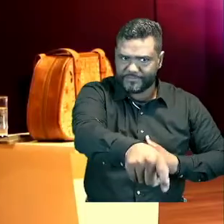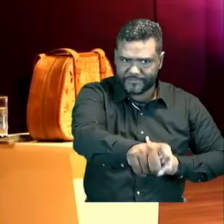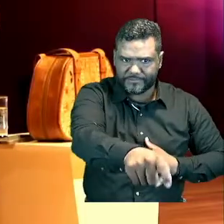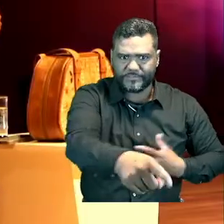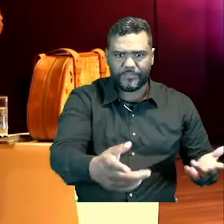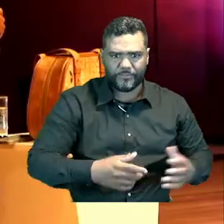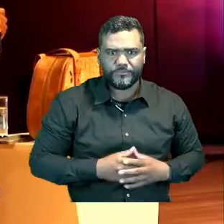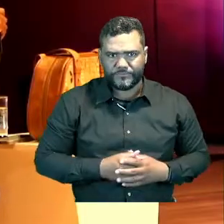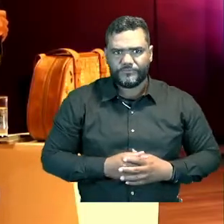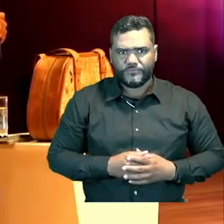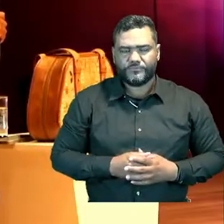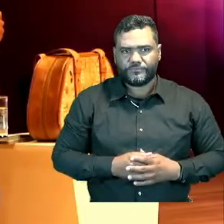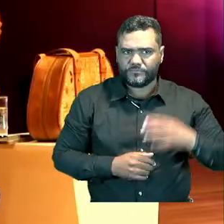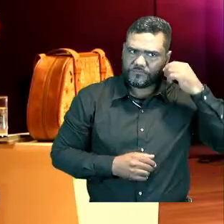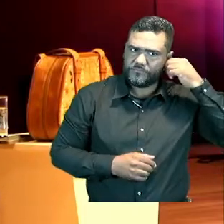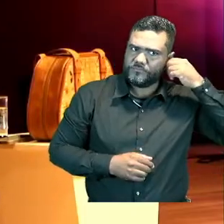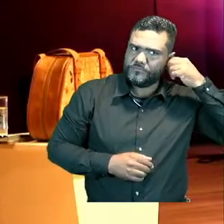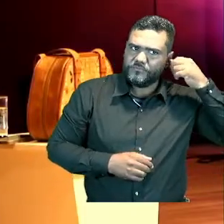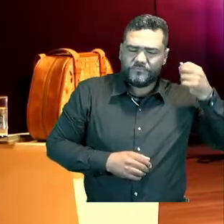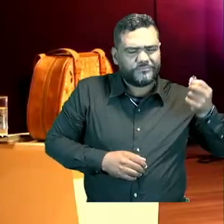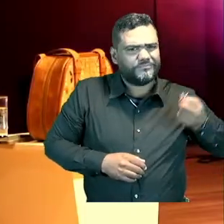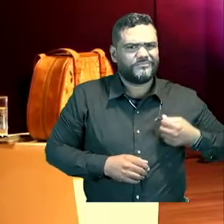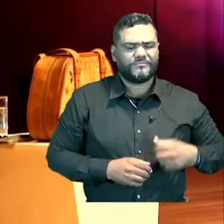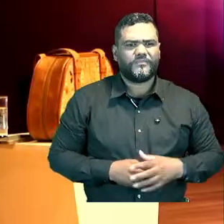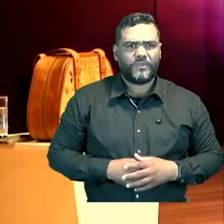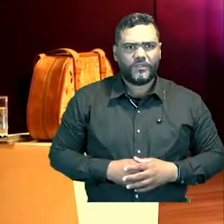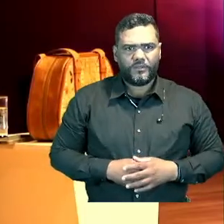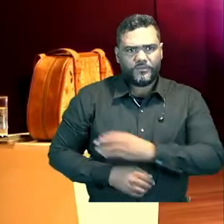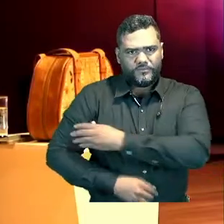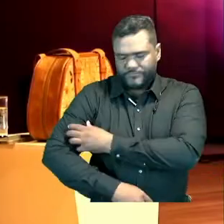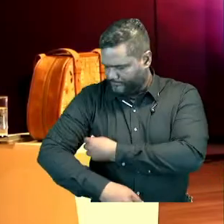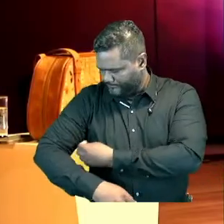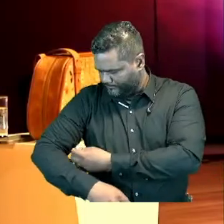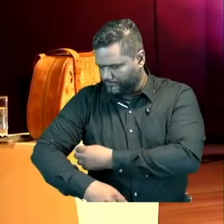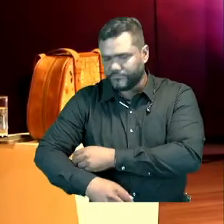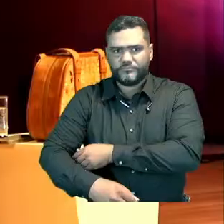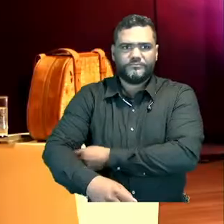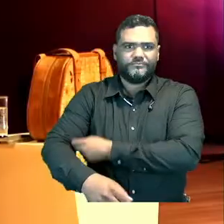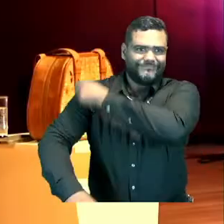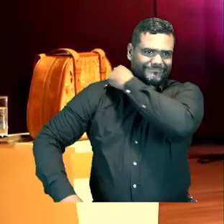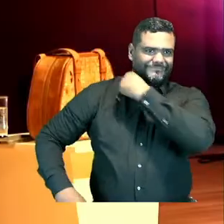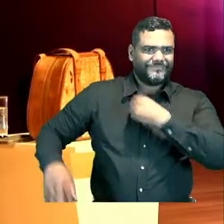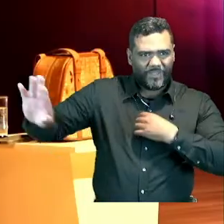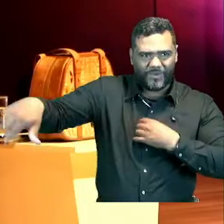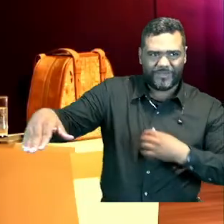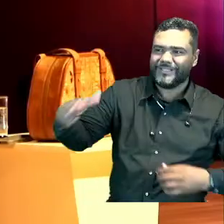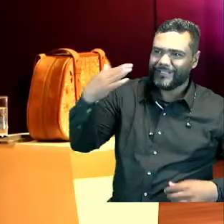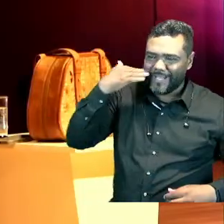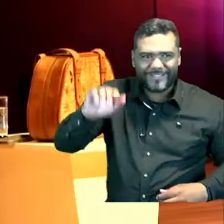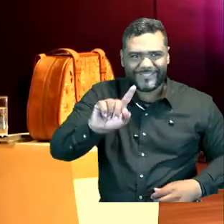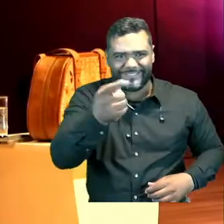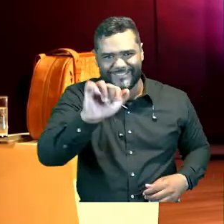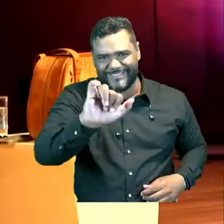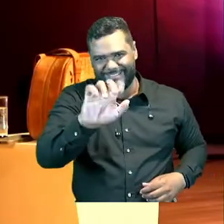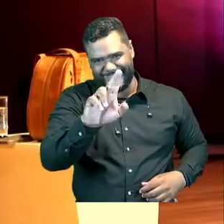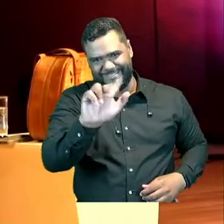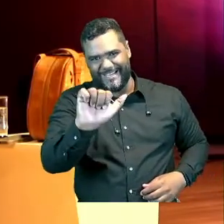But since we've been told that we have to end this, that was just getting started, I hand it over